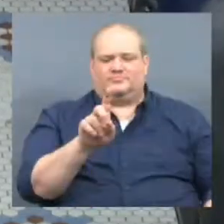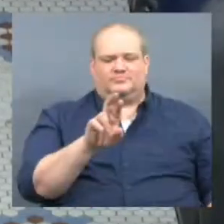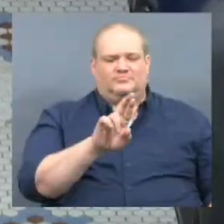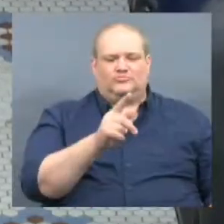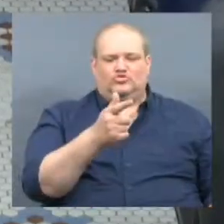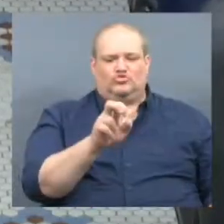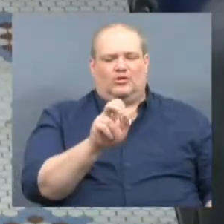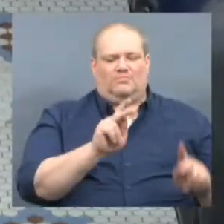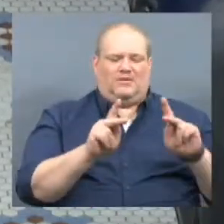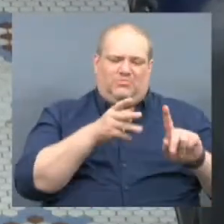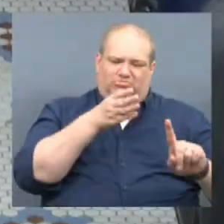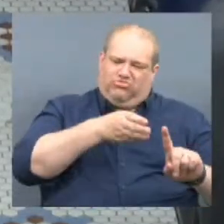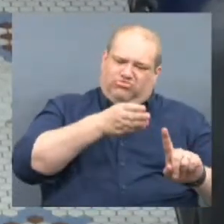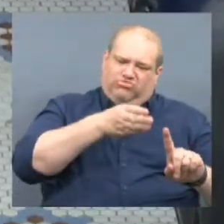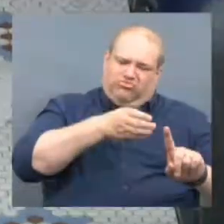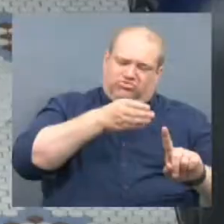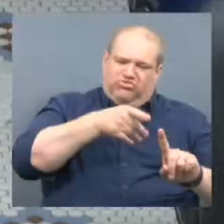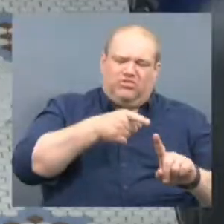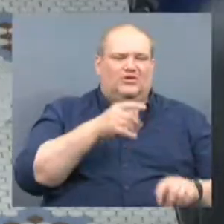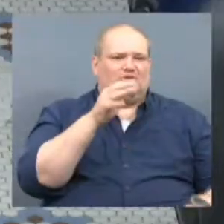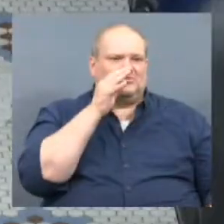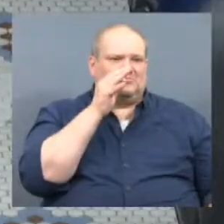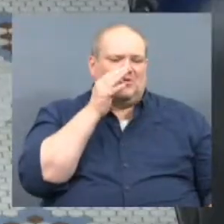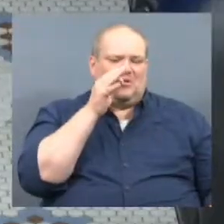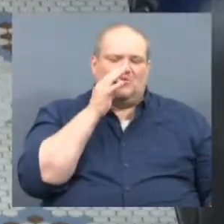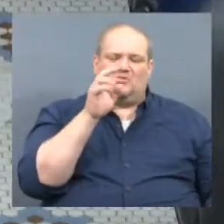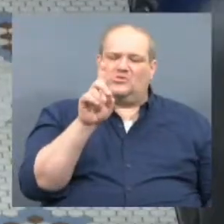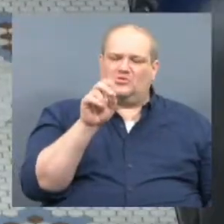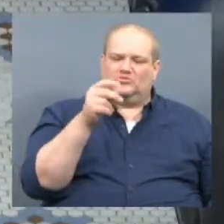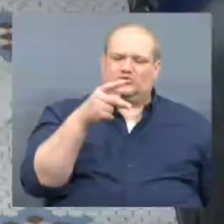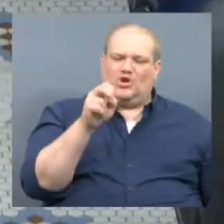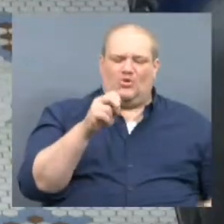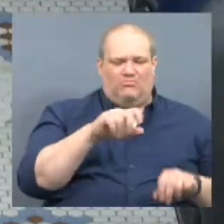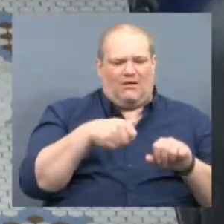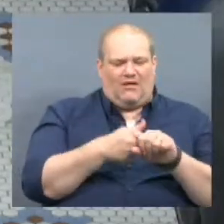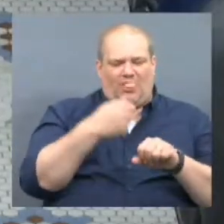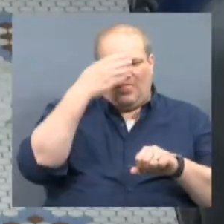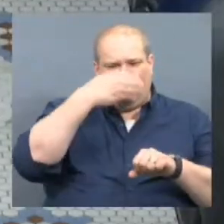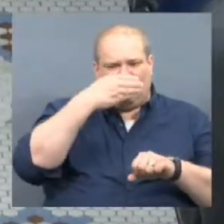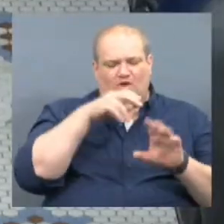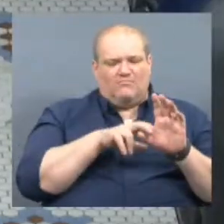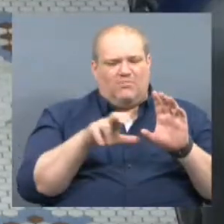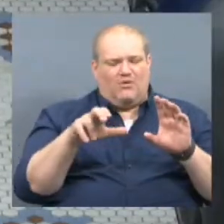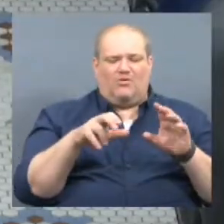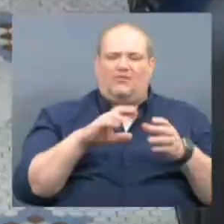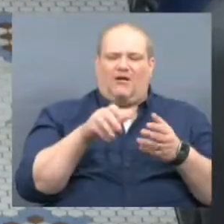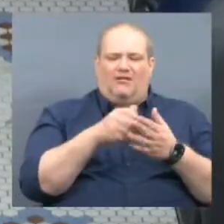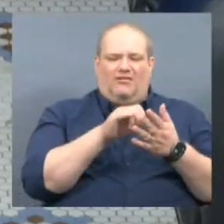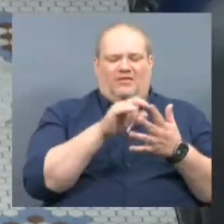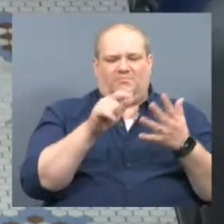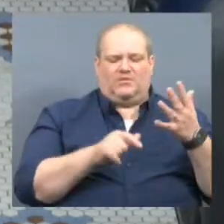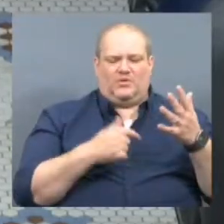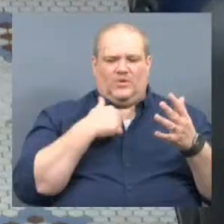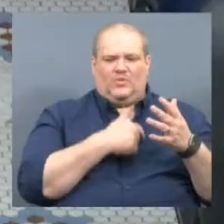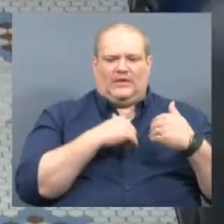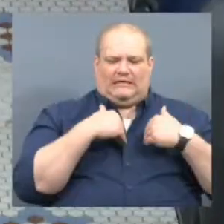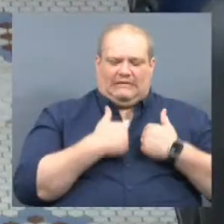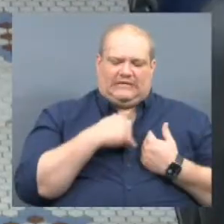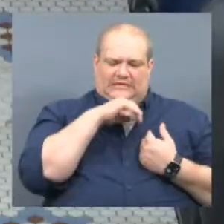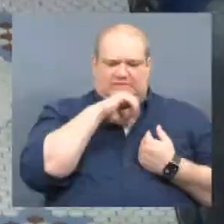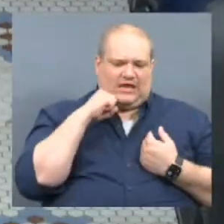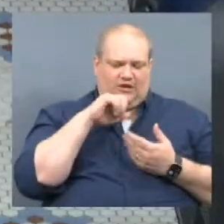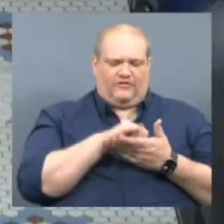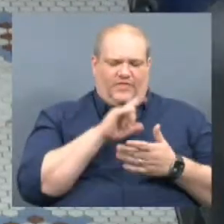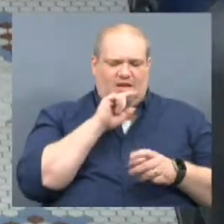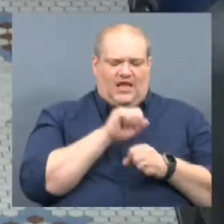nothing but people out there smoking dope on the back or the front porch and stuff out, and we just got tired of it,